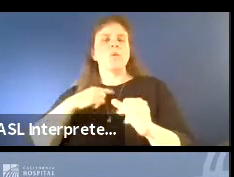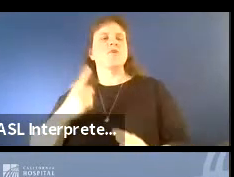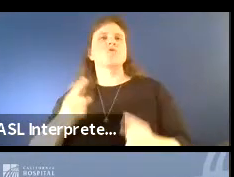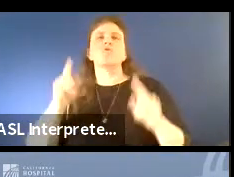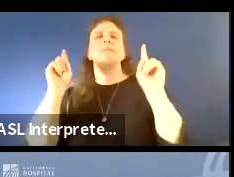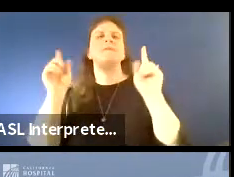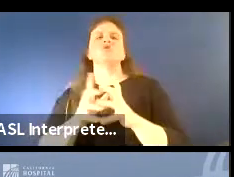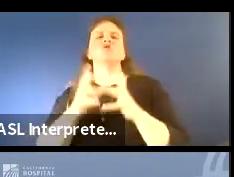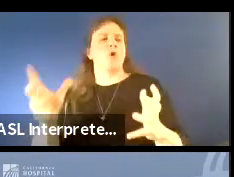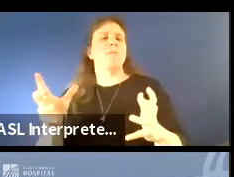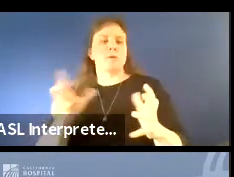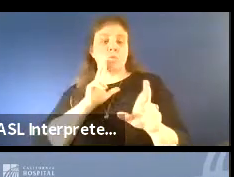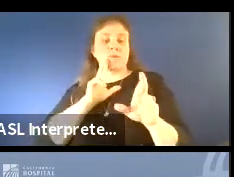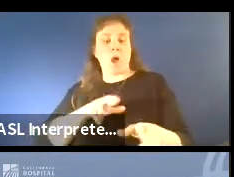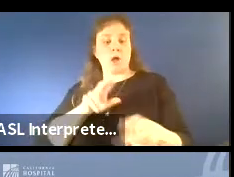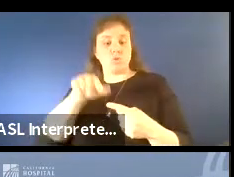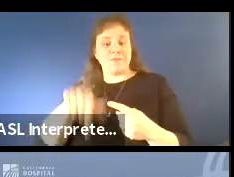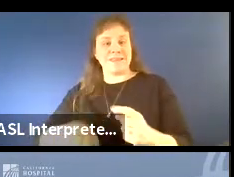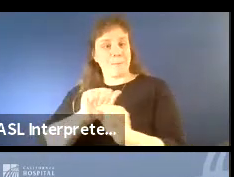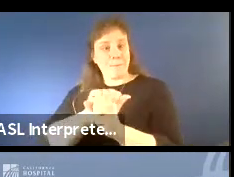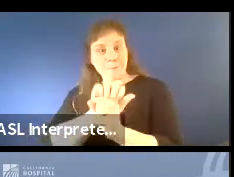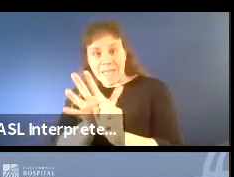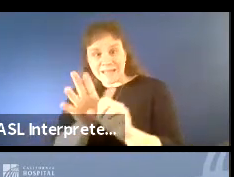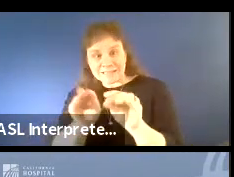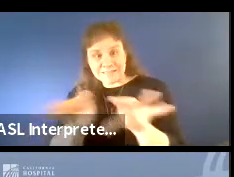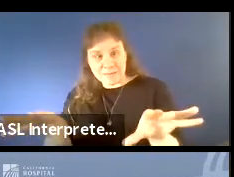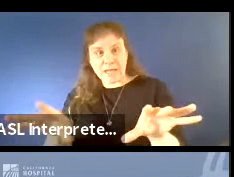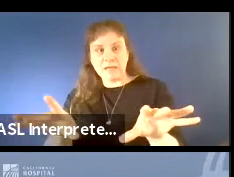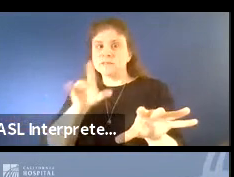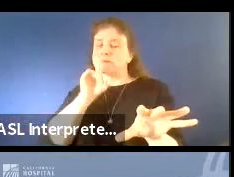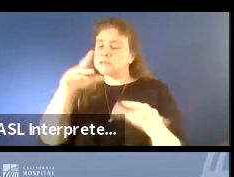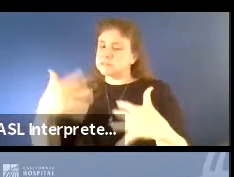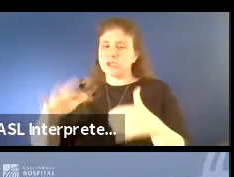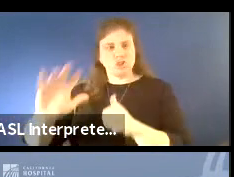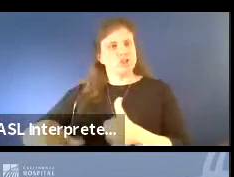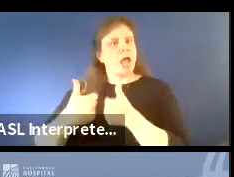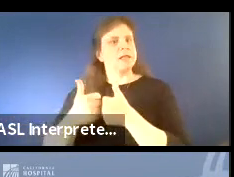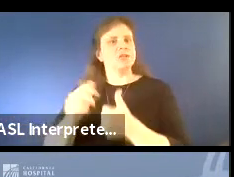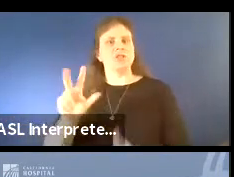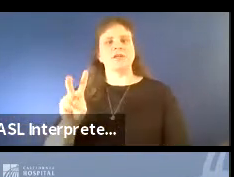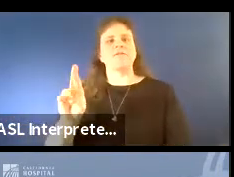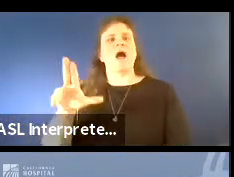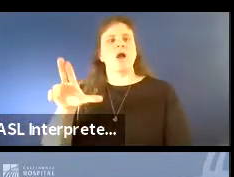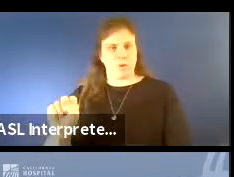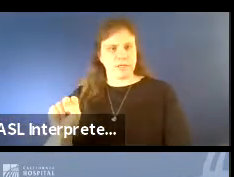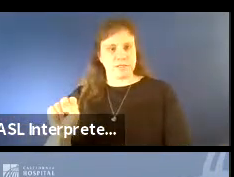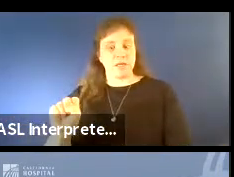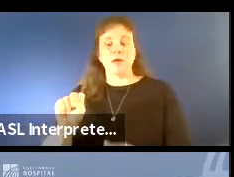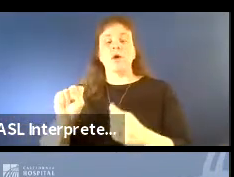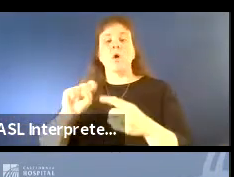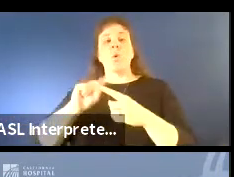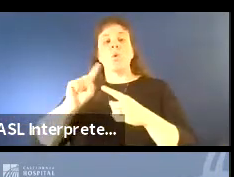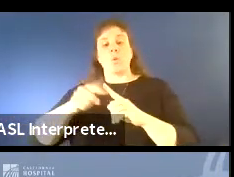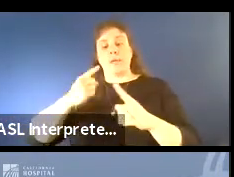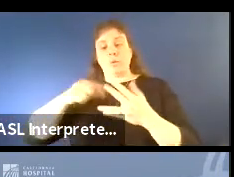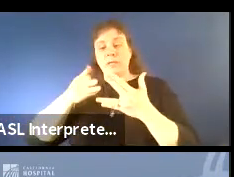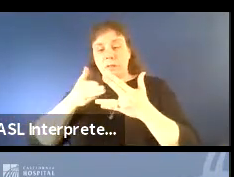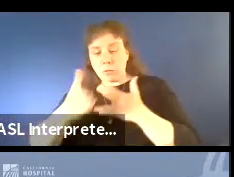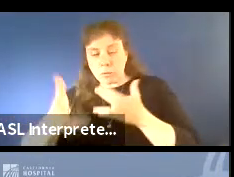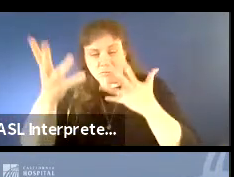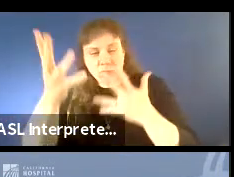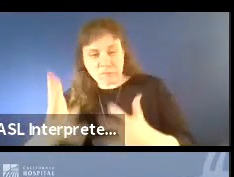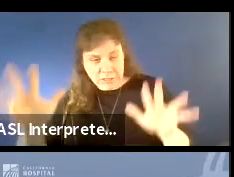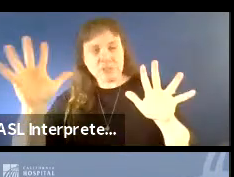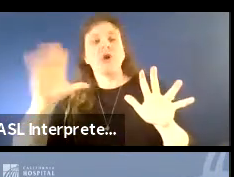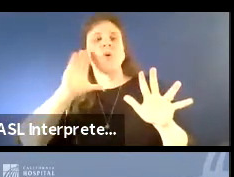respond to this pandemic and to this very challenging virus. And we know we're all going to be stronger on the other side of it. And we're absolutely seeing